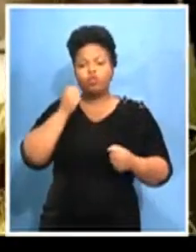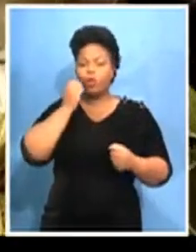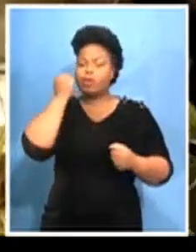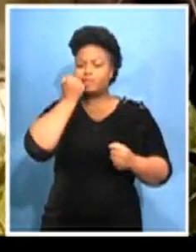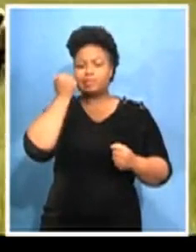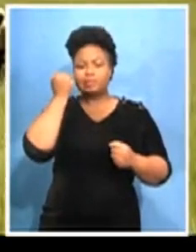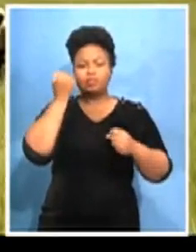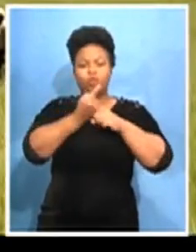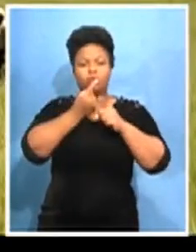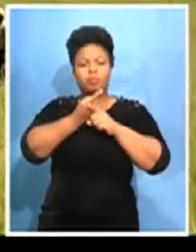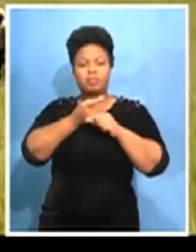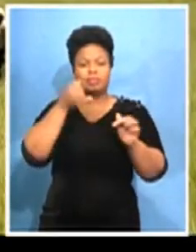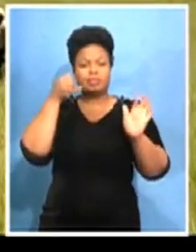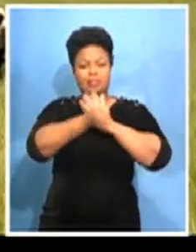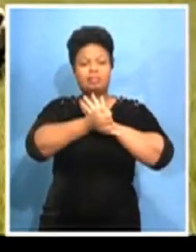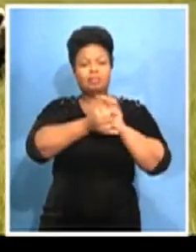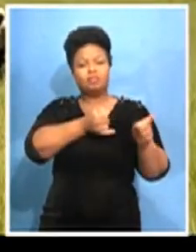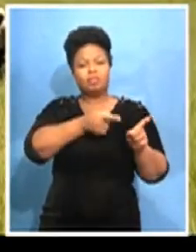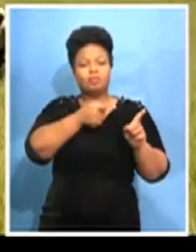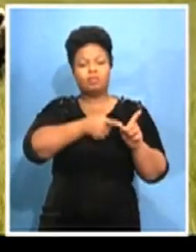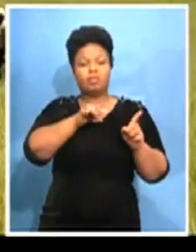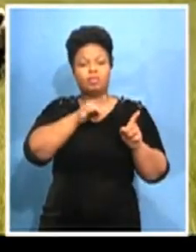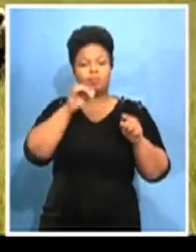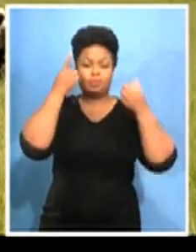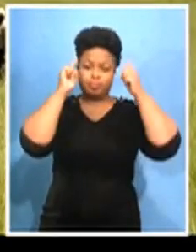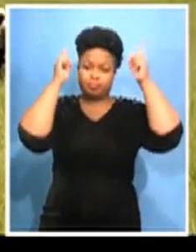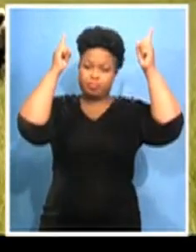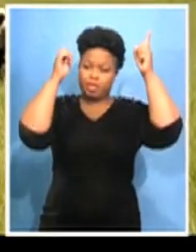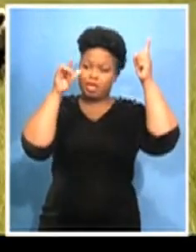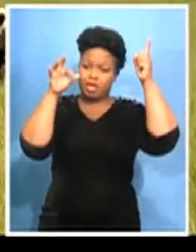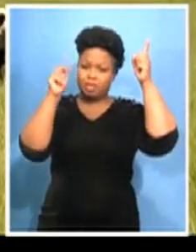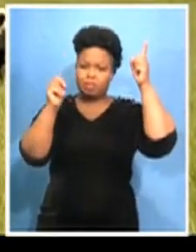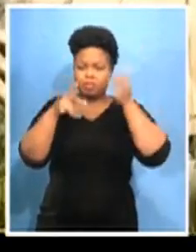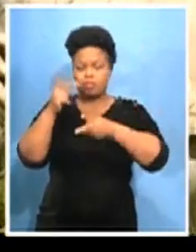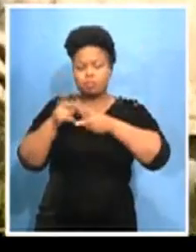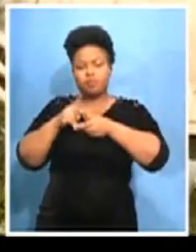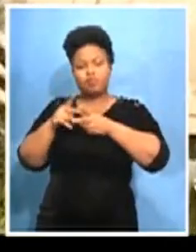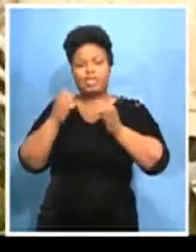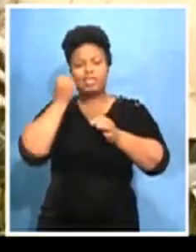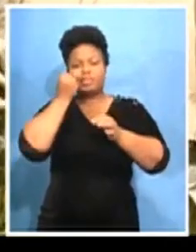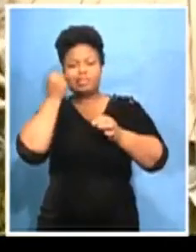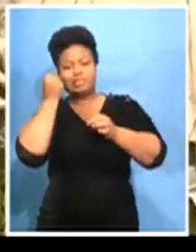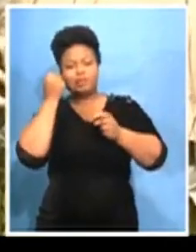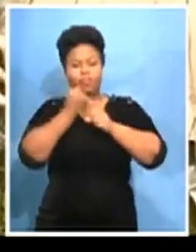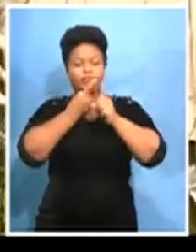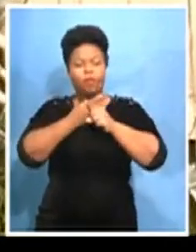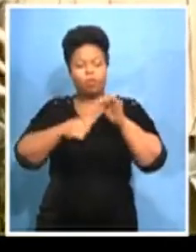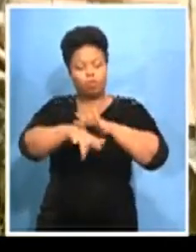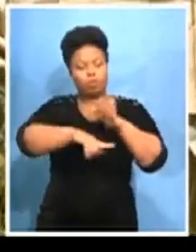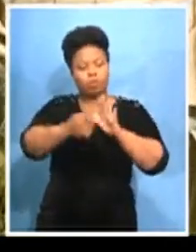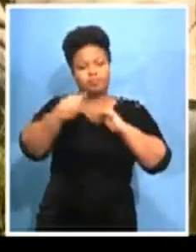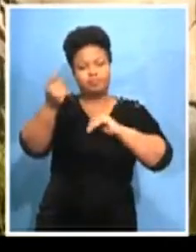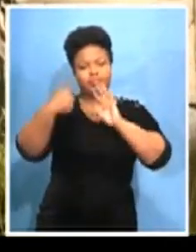mature eland. The meat will be prepared as biltong for the local market, and the head mounted to add